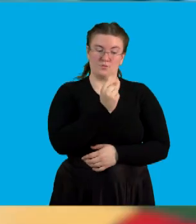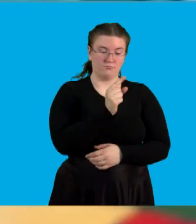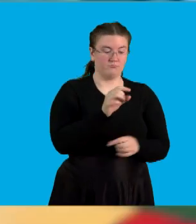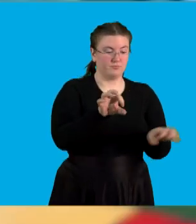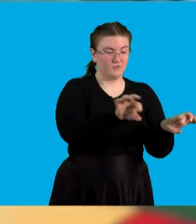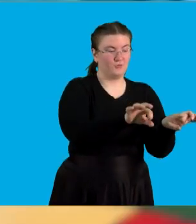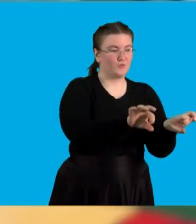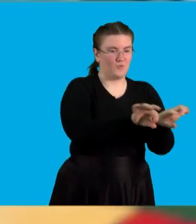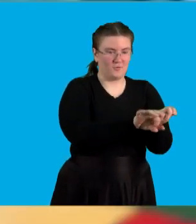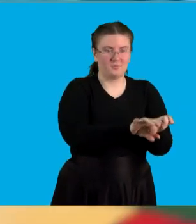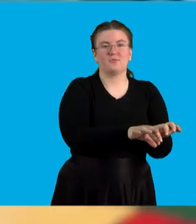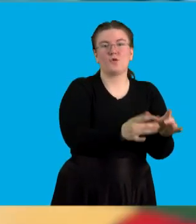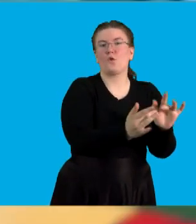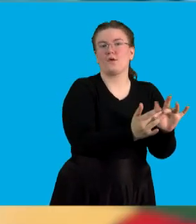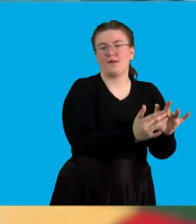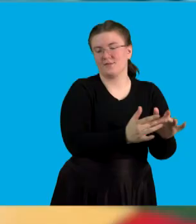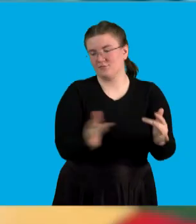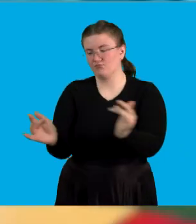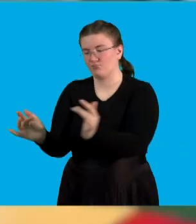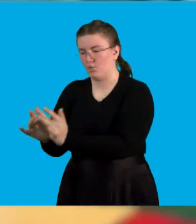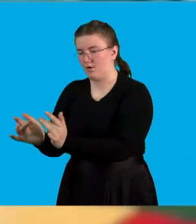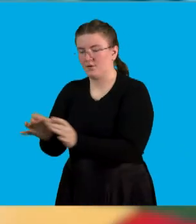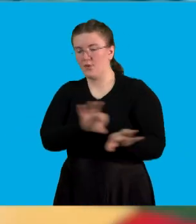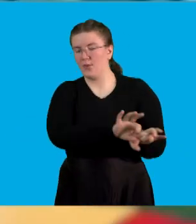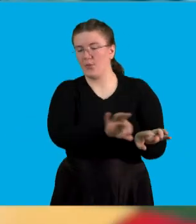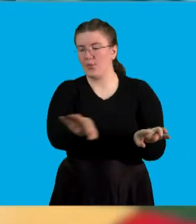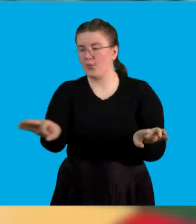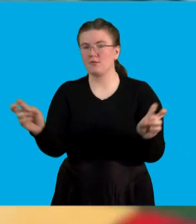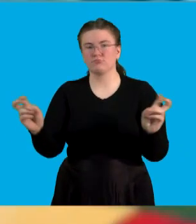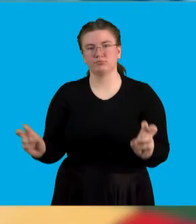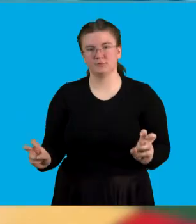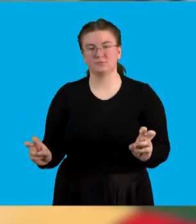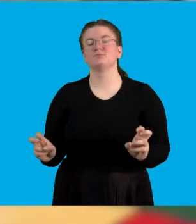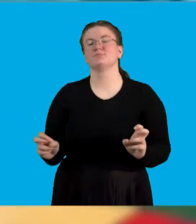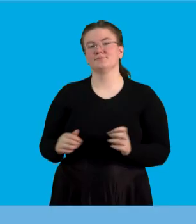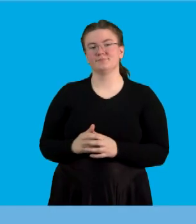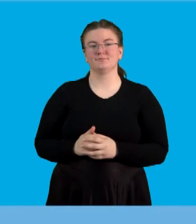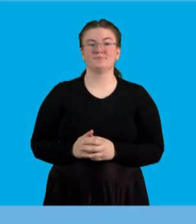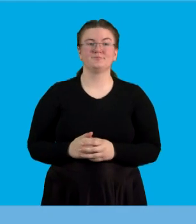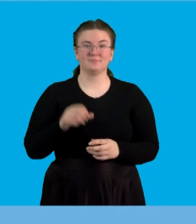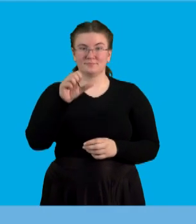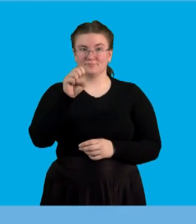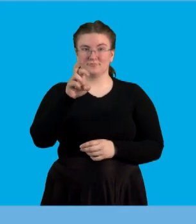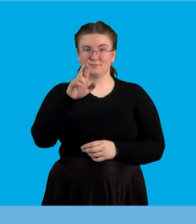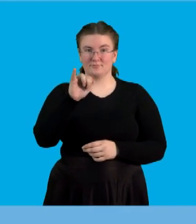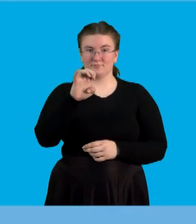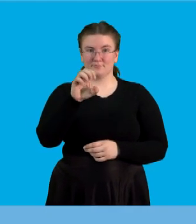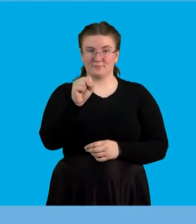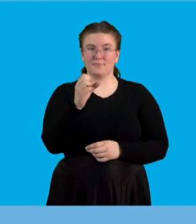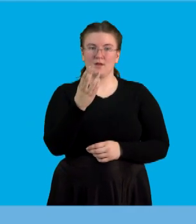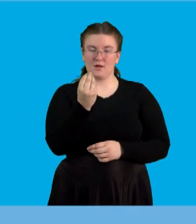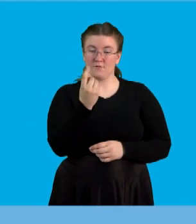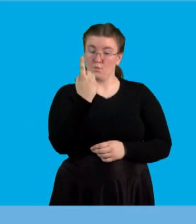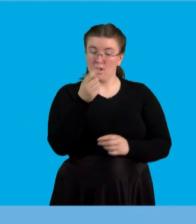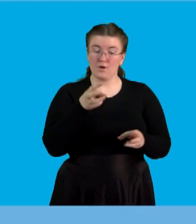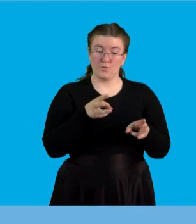one after the other, we then say that those components are connected in series. So a series circuit with one pathway from the